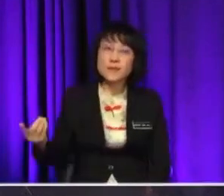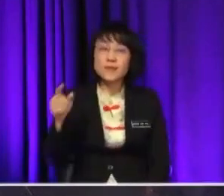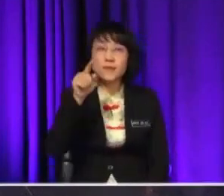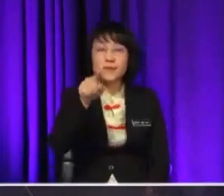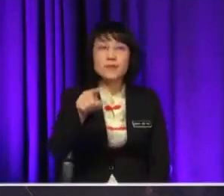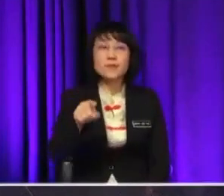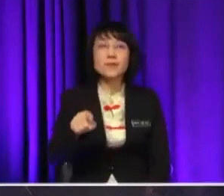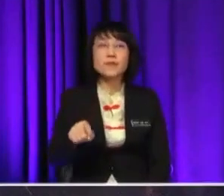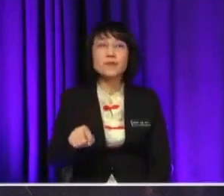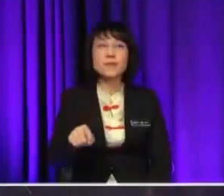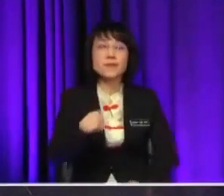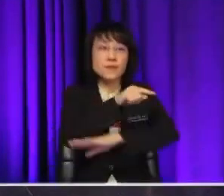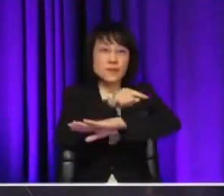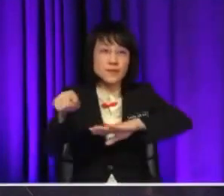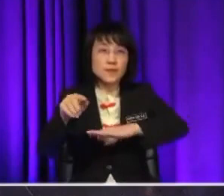next?